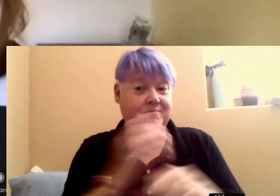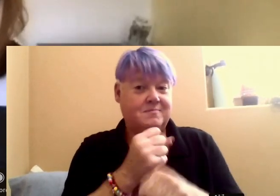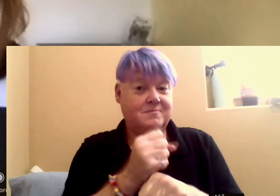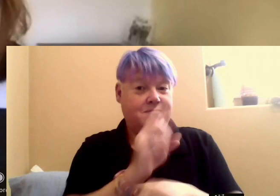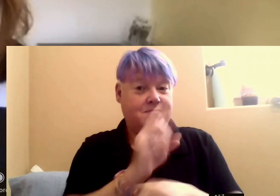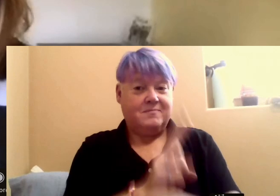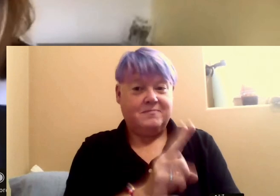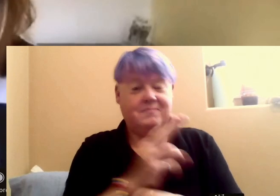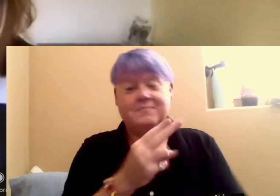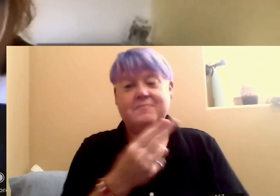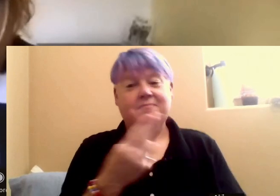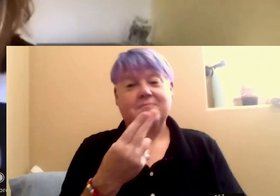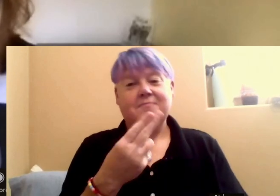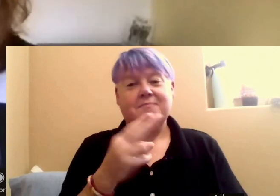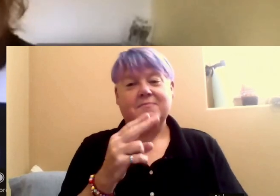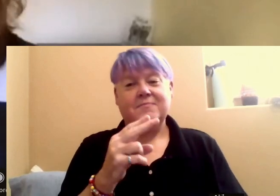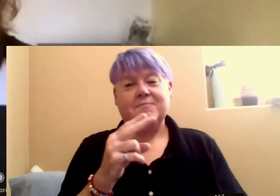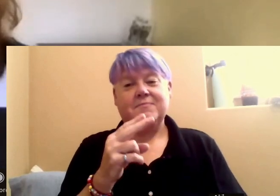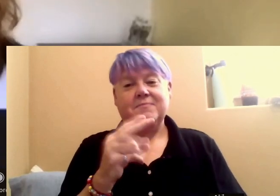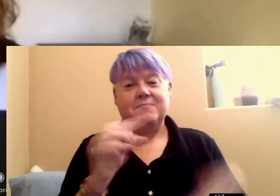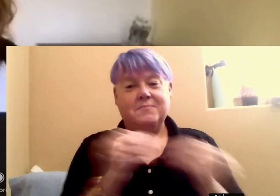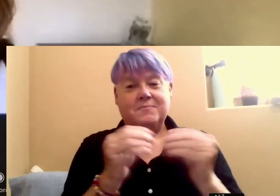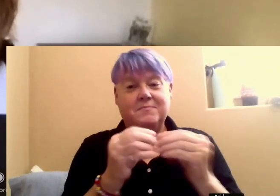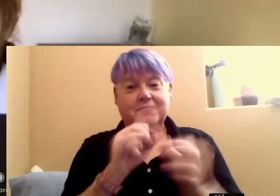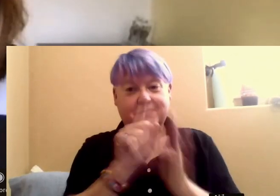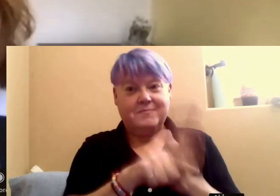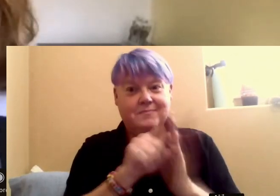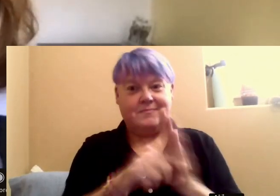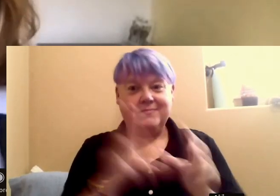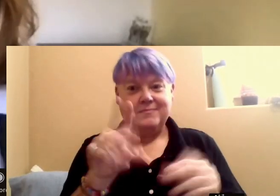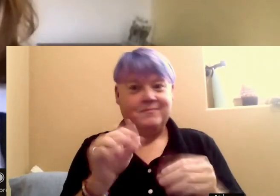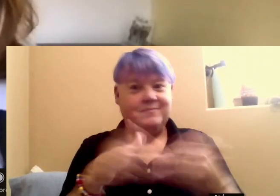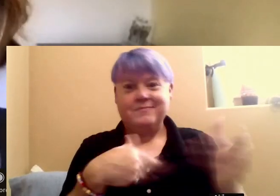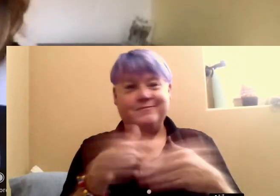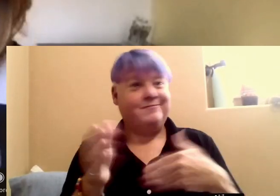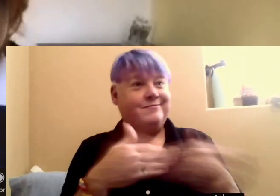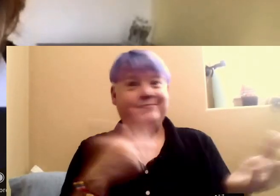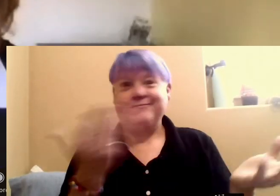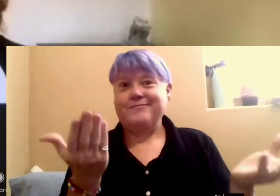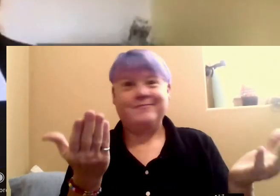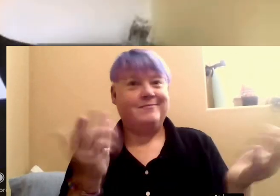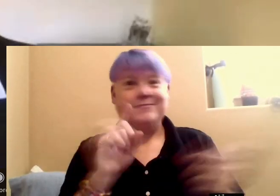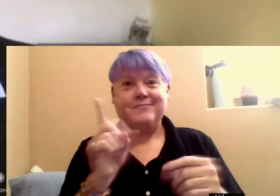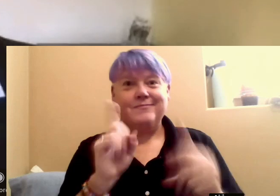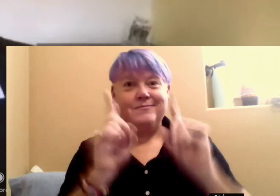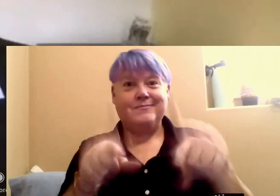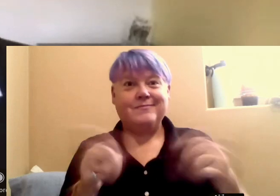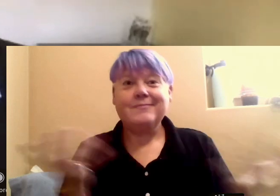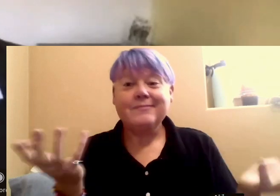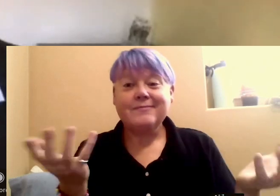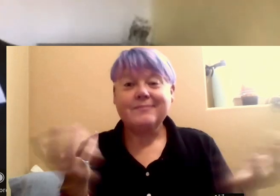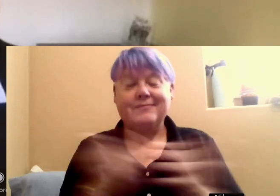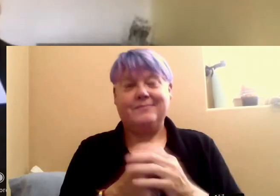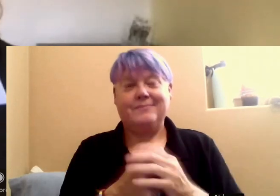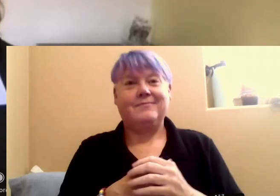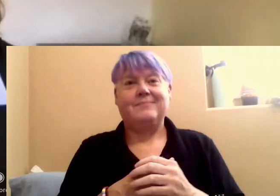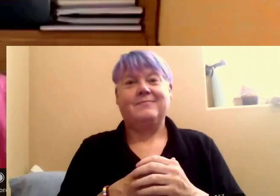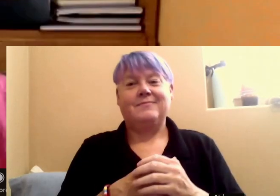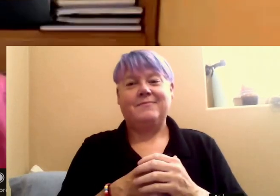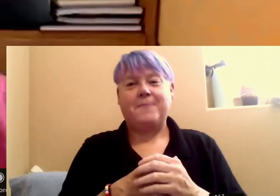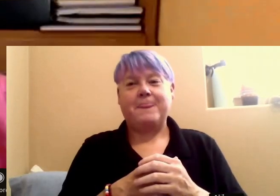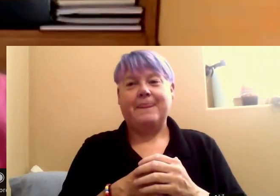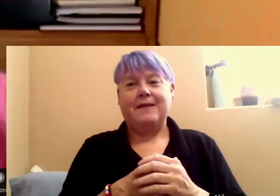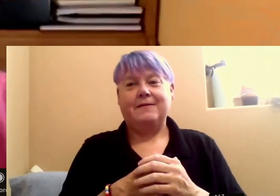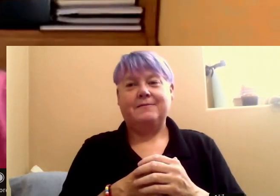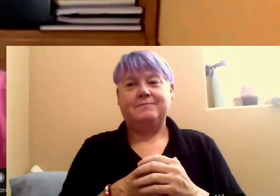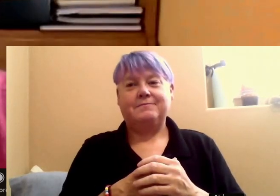just spending more hours, because there was really nowhere else to go except outside. Yeah,